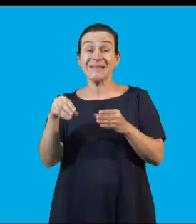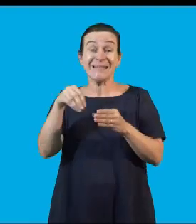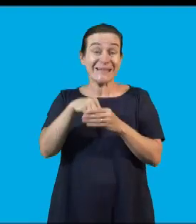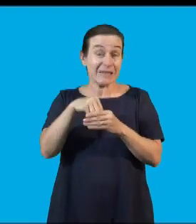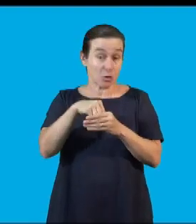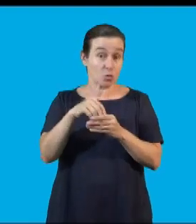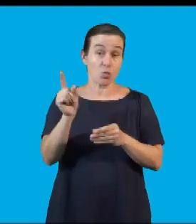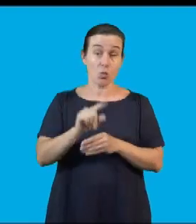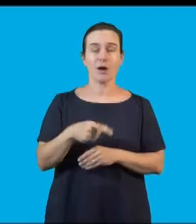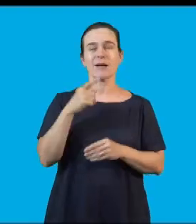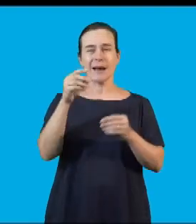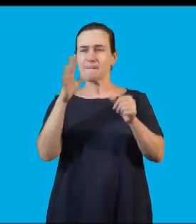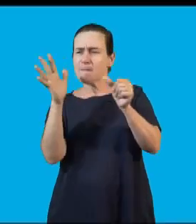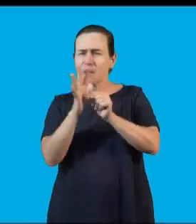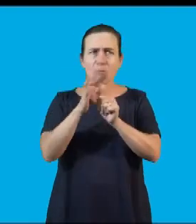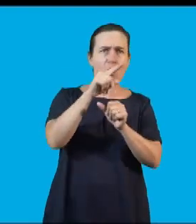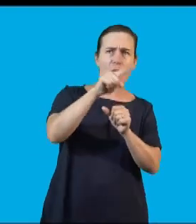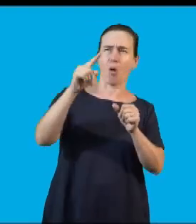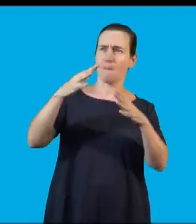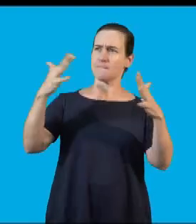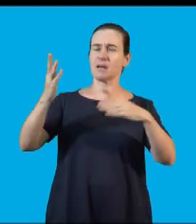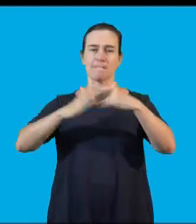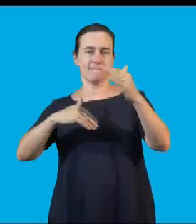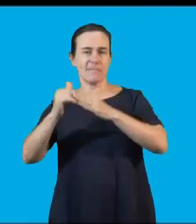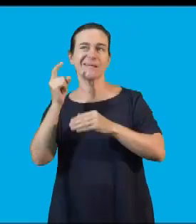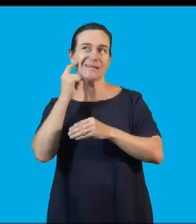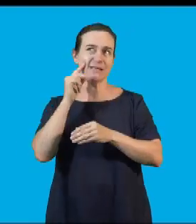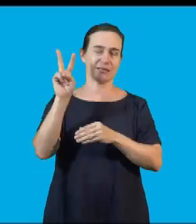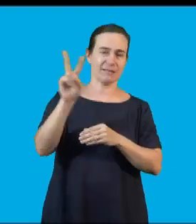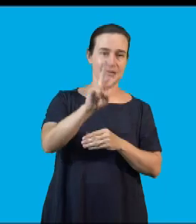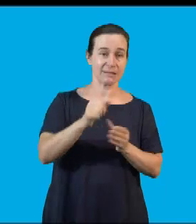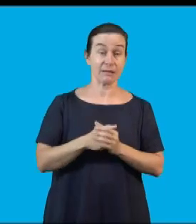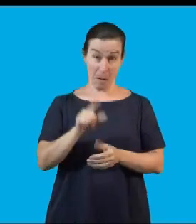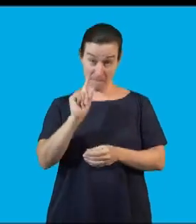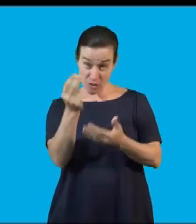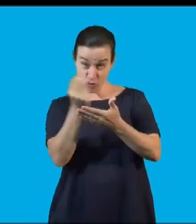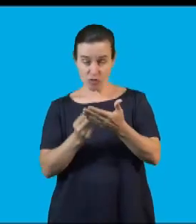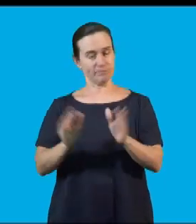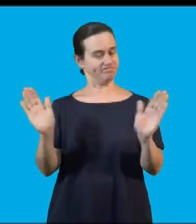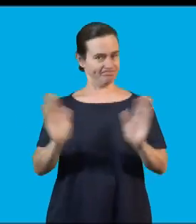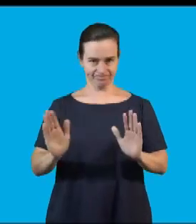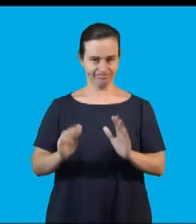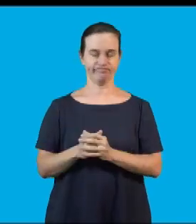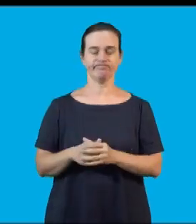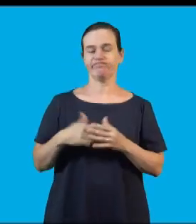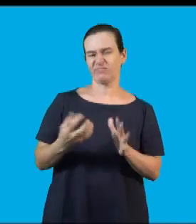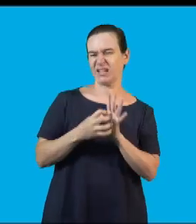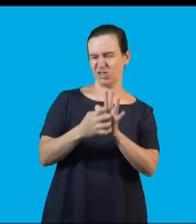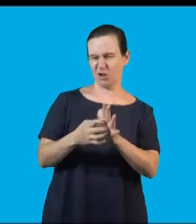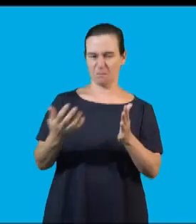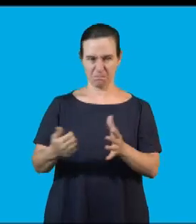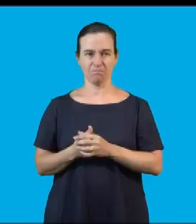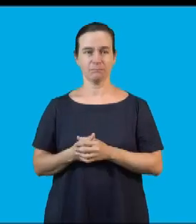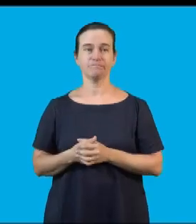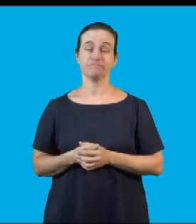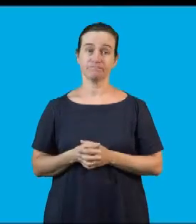landmarks and signposts. Again, no marks for illustrations or drawings. Let's look at an example. As